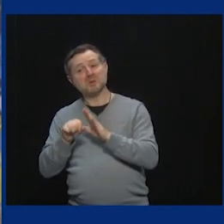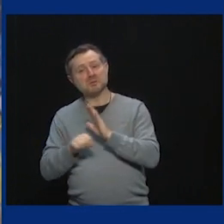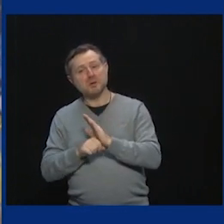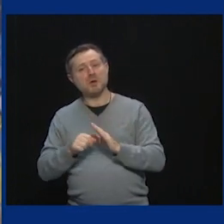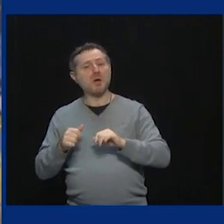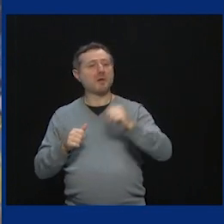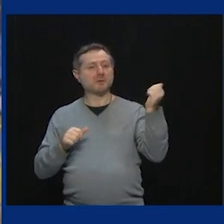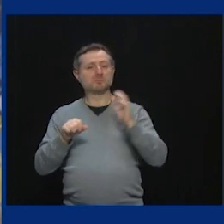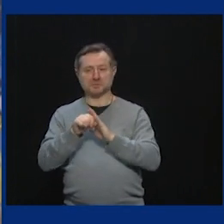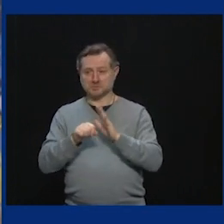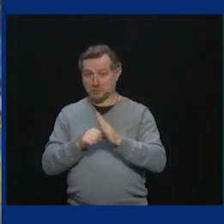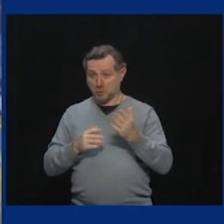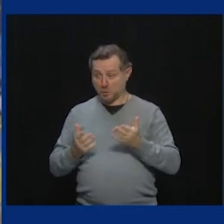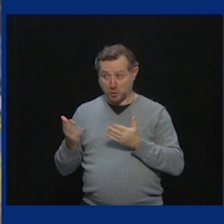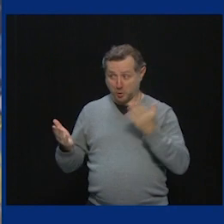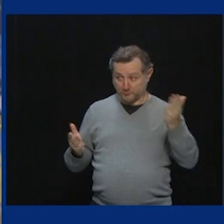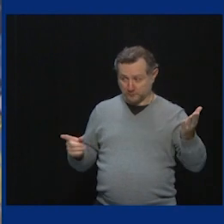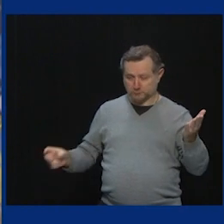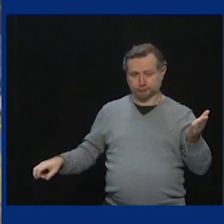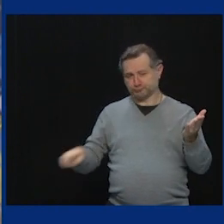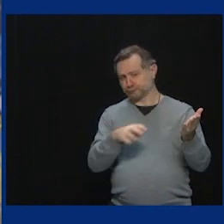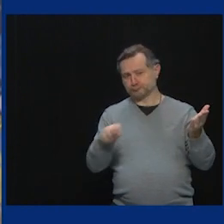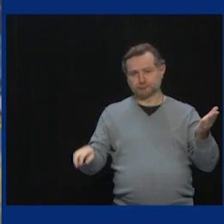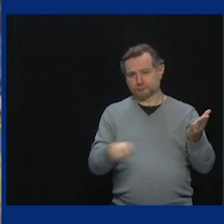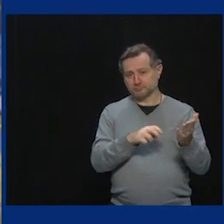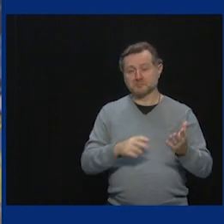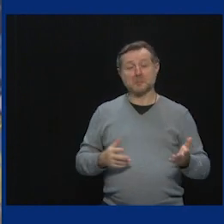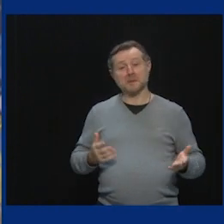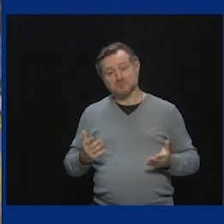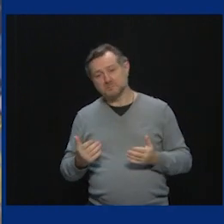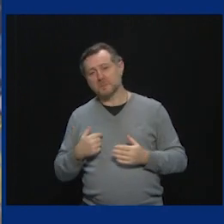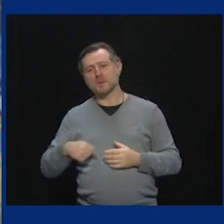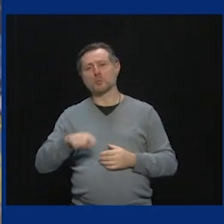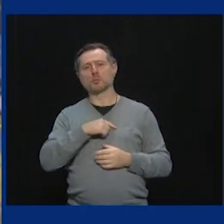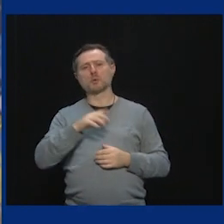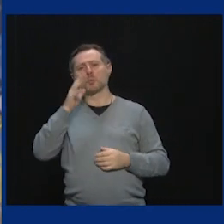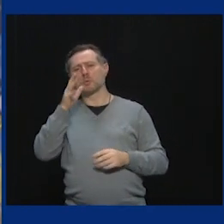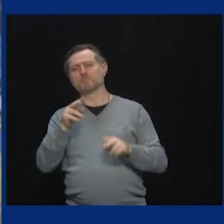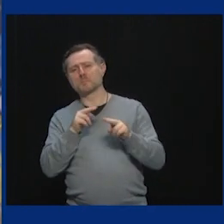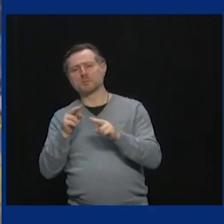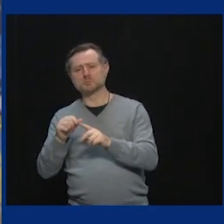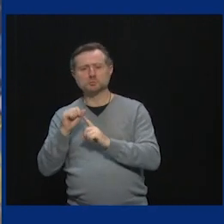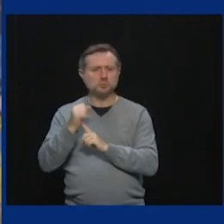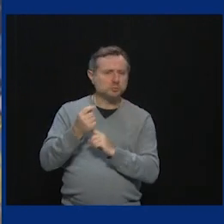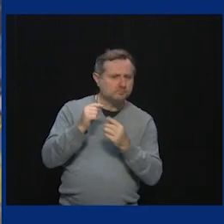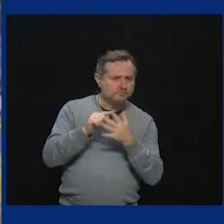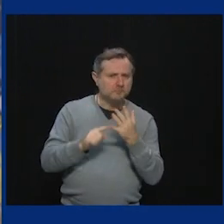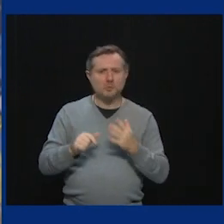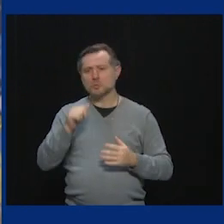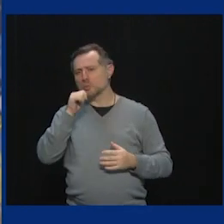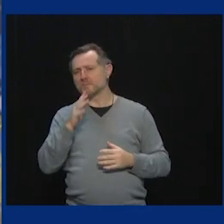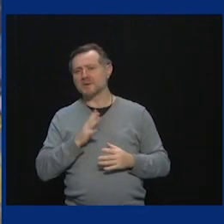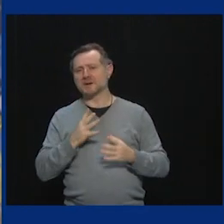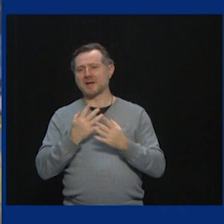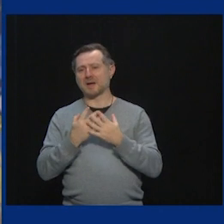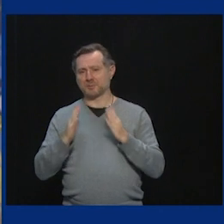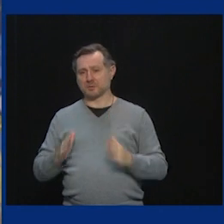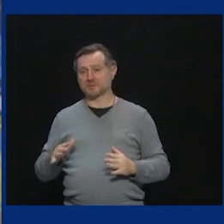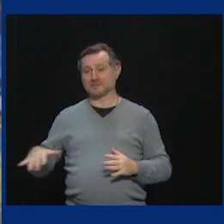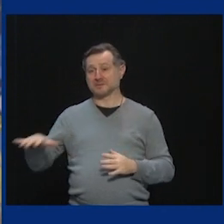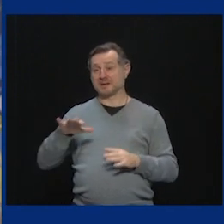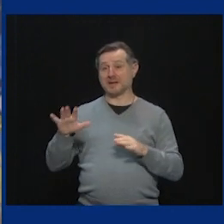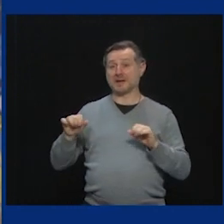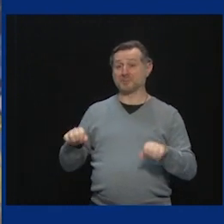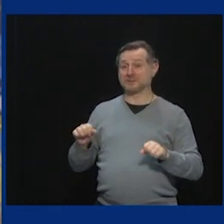offered that. In addition, we're going to be looking at the situation of the women inmates and what our capabilities are there, and I'll